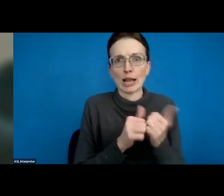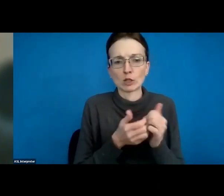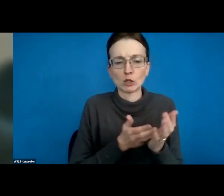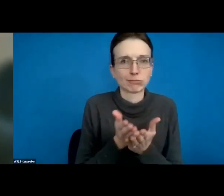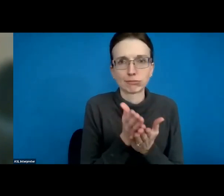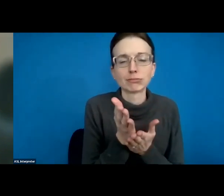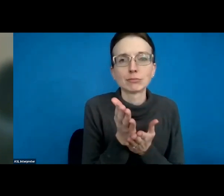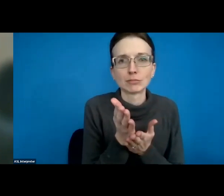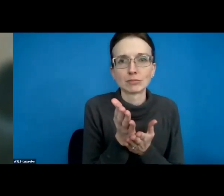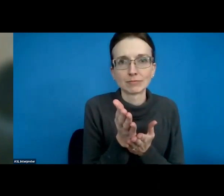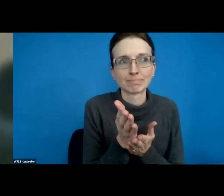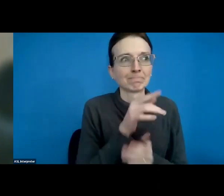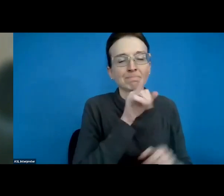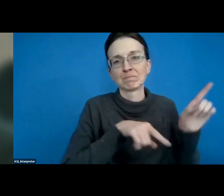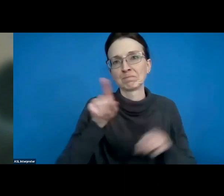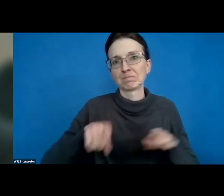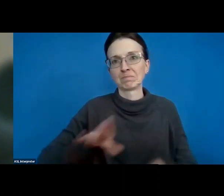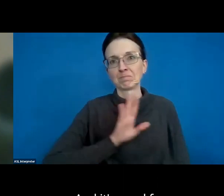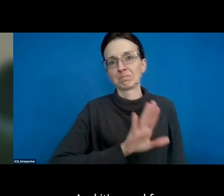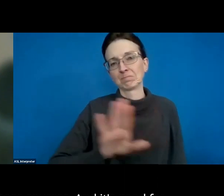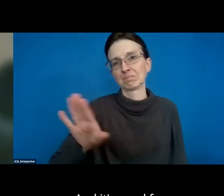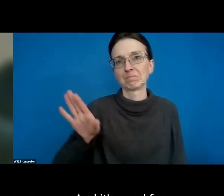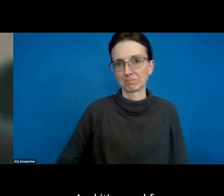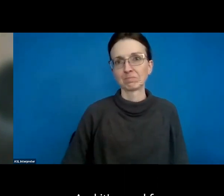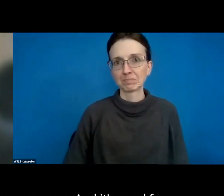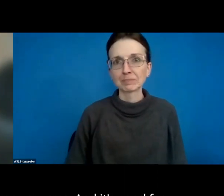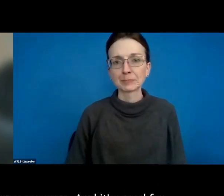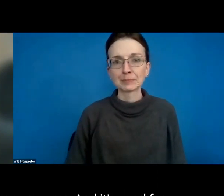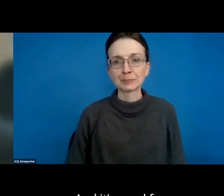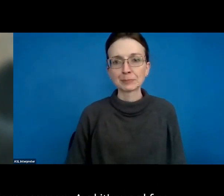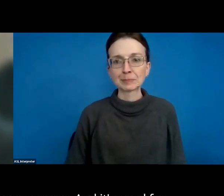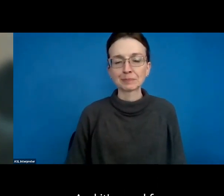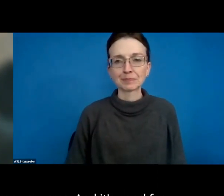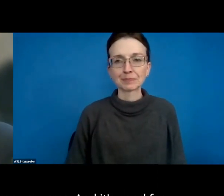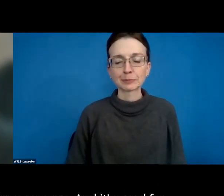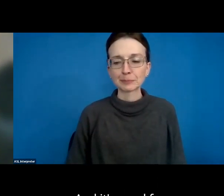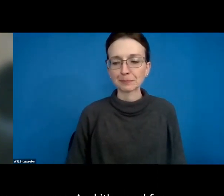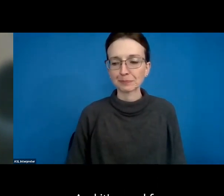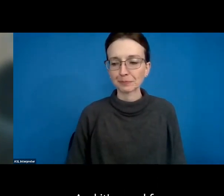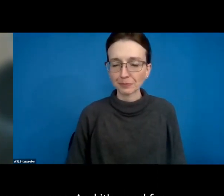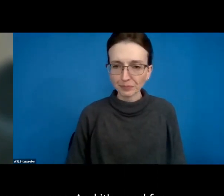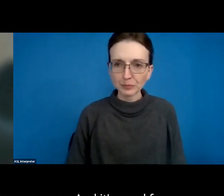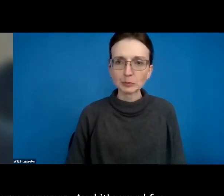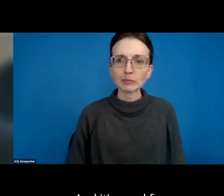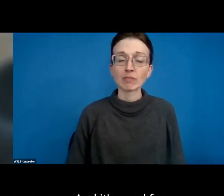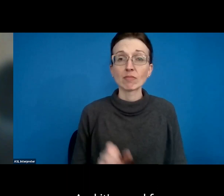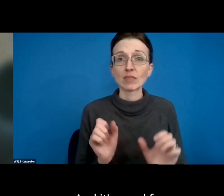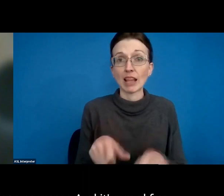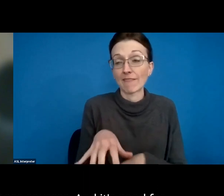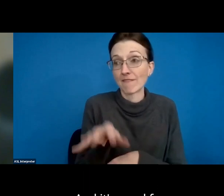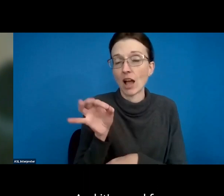It's going to be different for everyone. And you can find those sources,